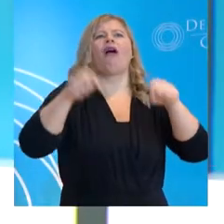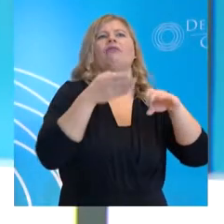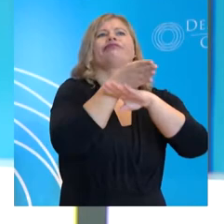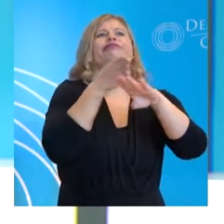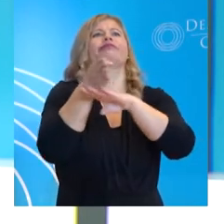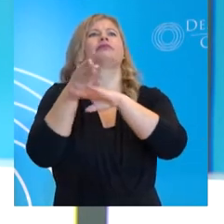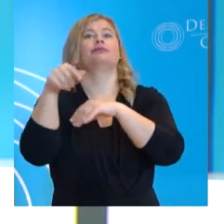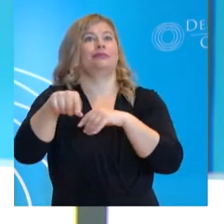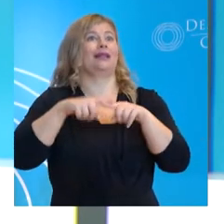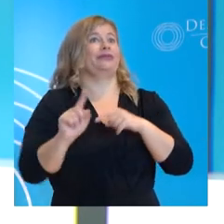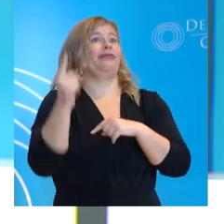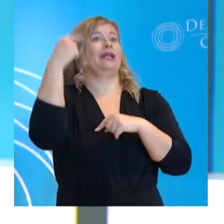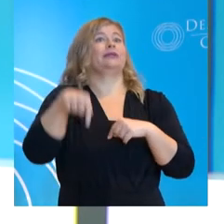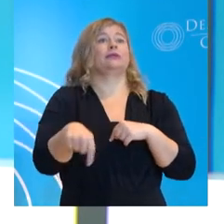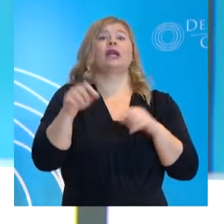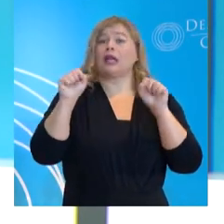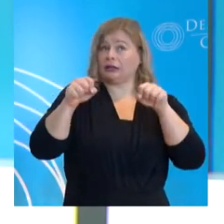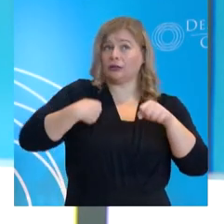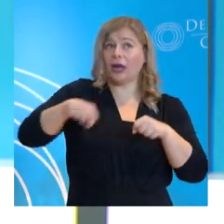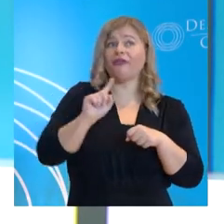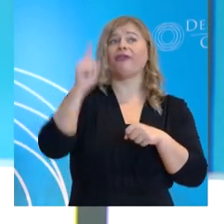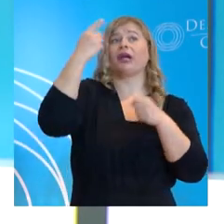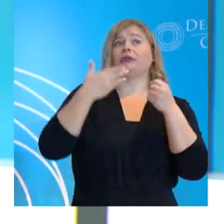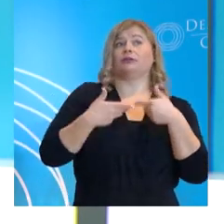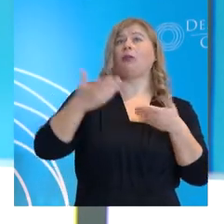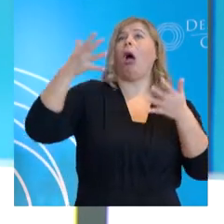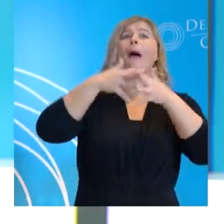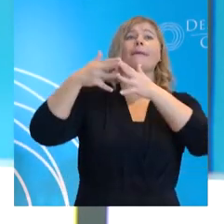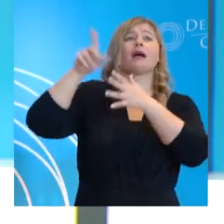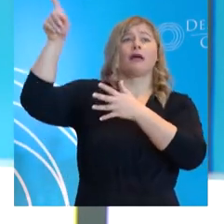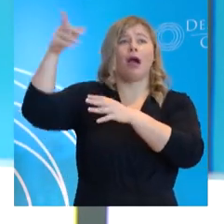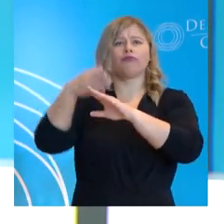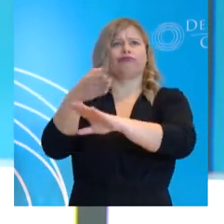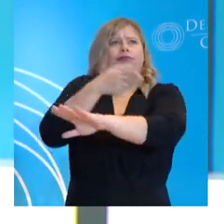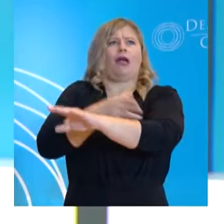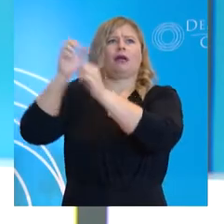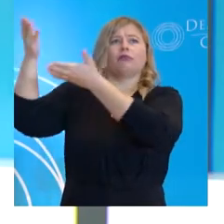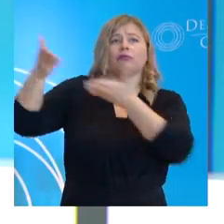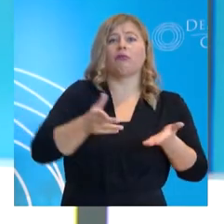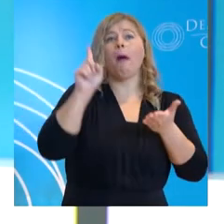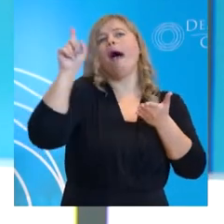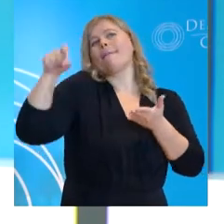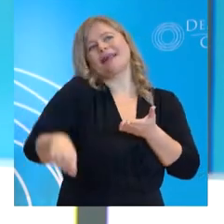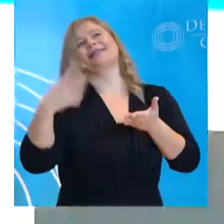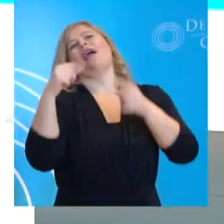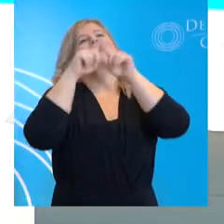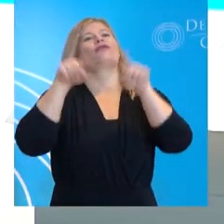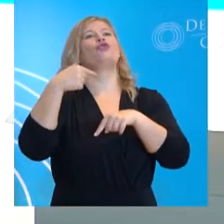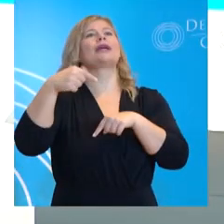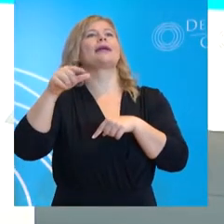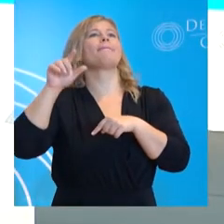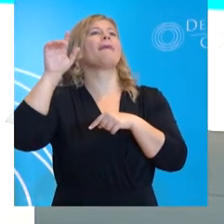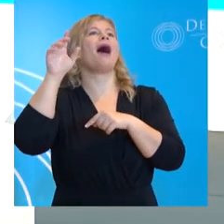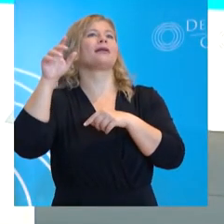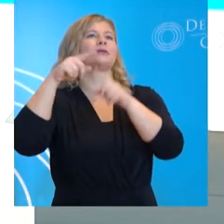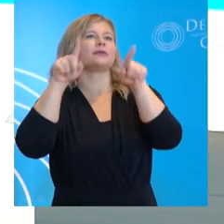We opened to the American market much earlier than many of our quote-unquote competitors. We had 10 nonstop flights into